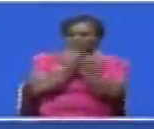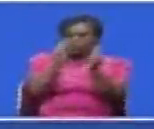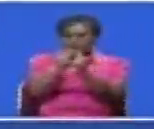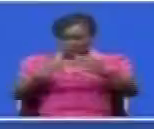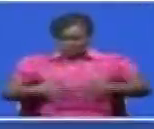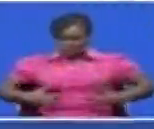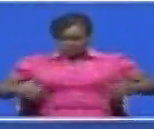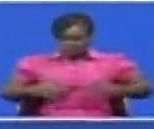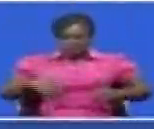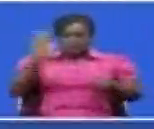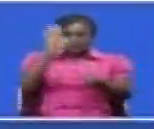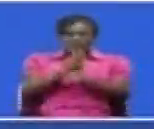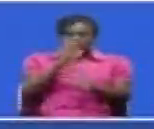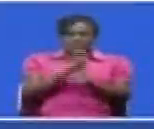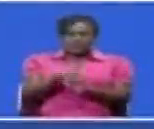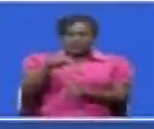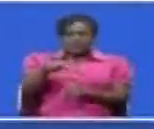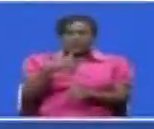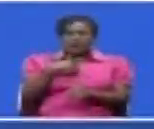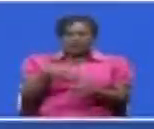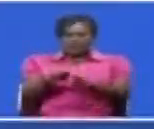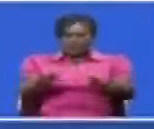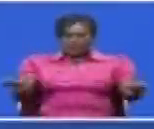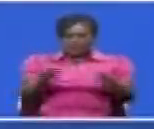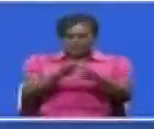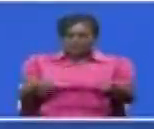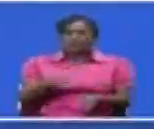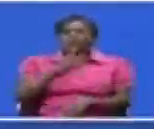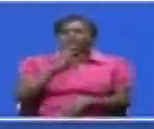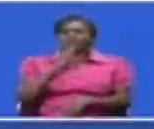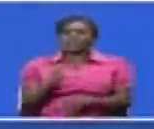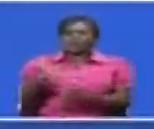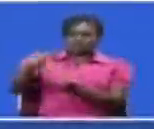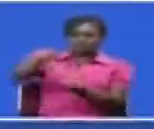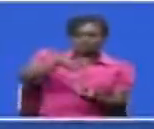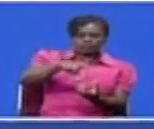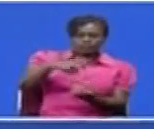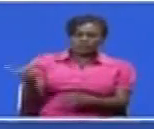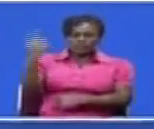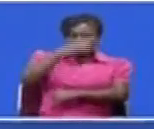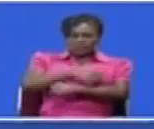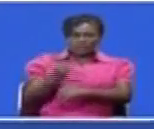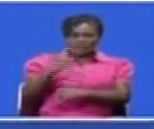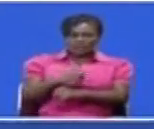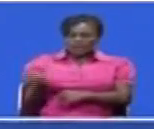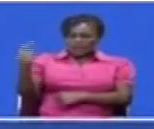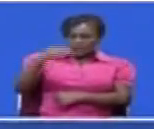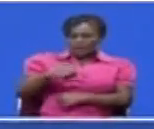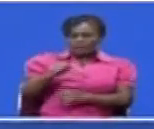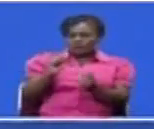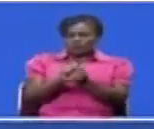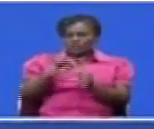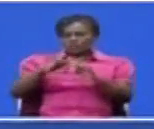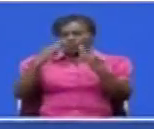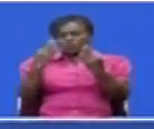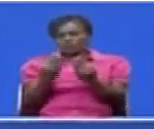here, a number of whom have been assigned portions of land to irrigate on a daily routine. They come with their wives, their children to do